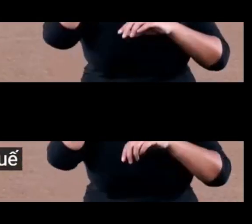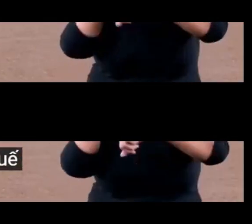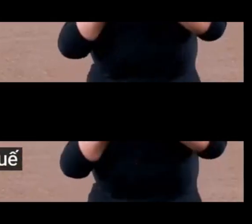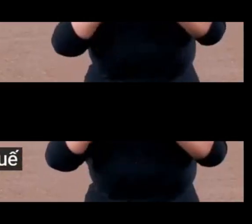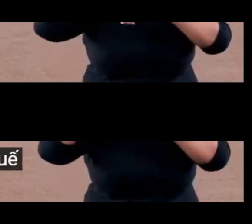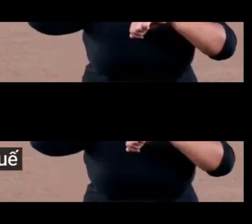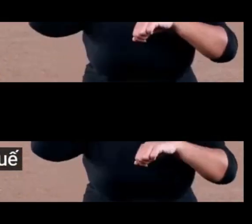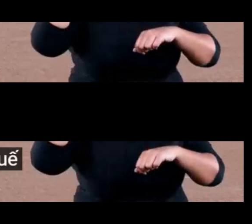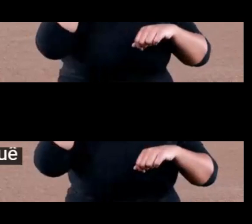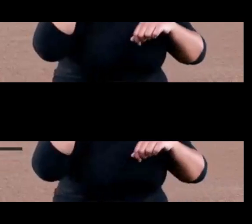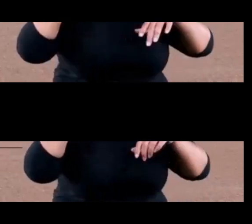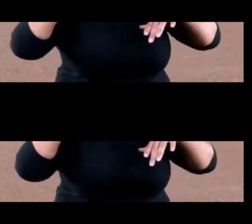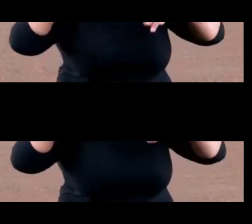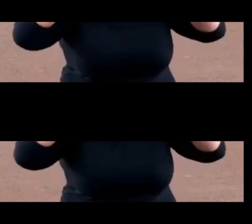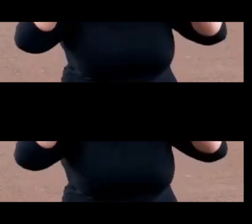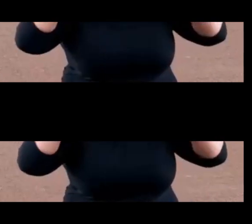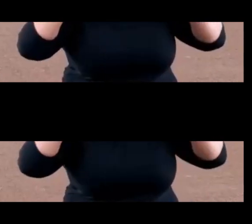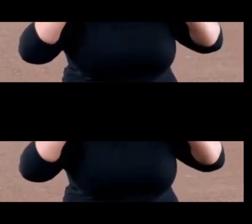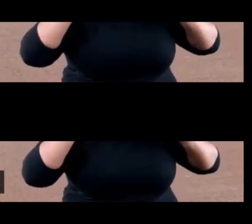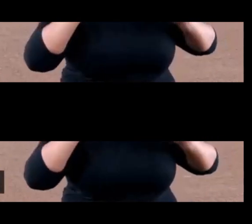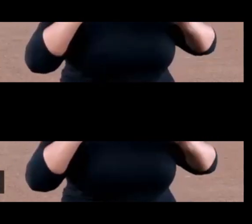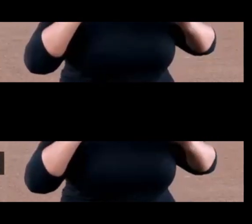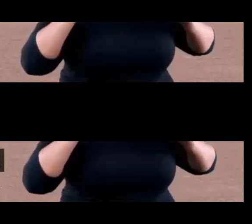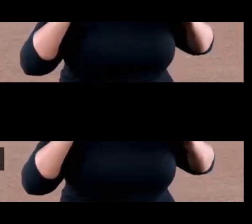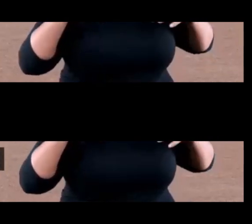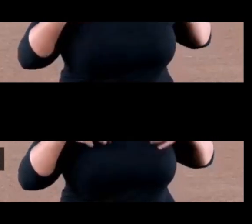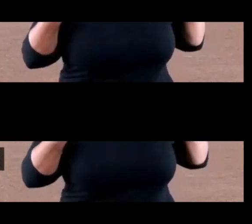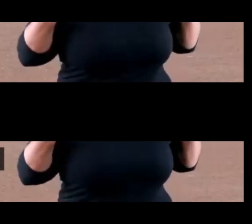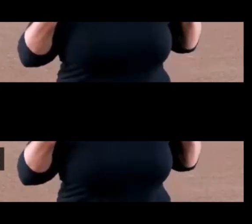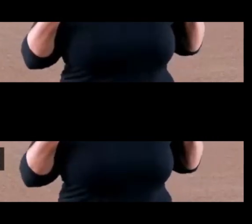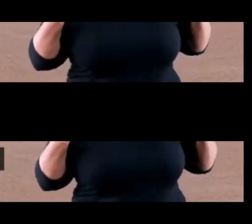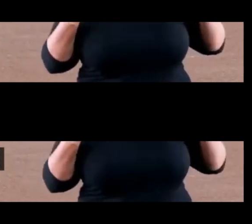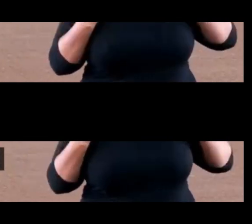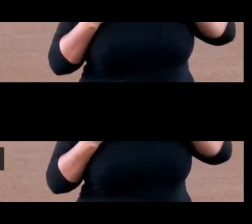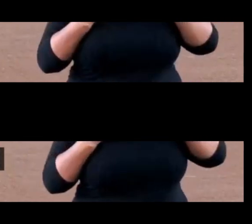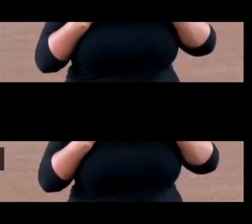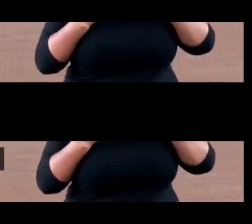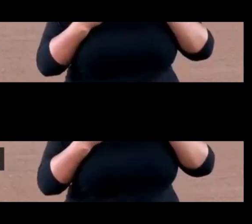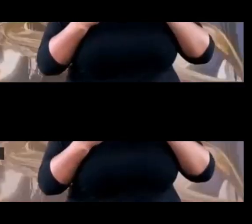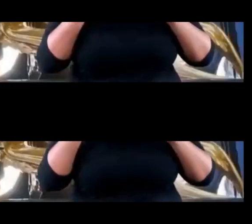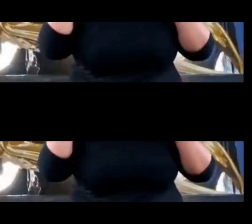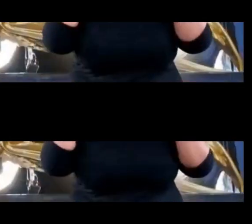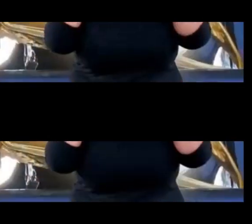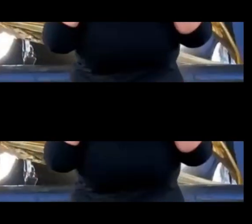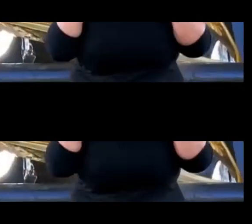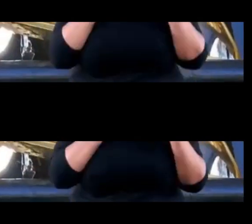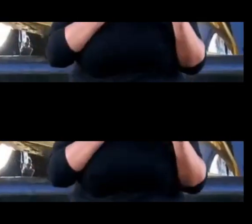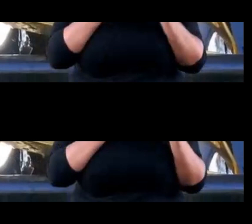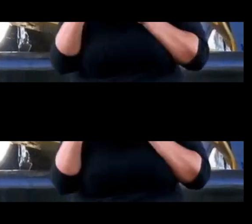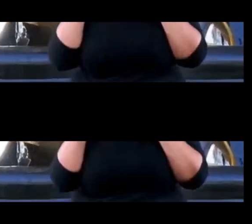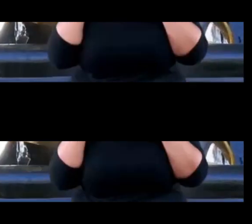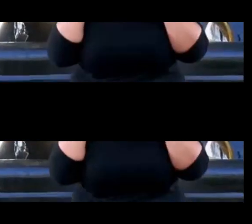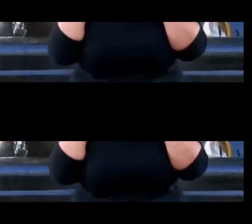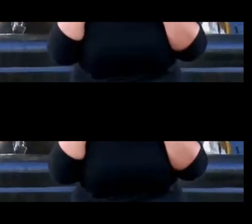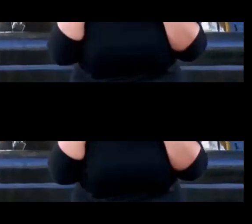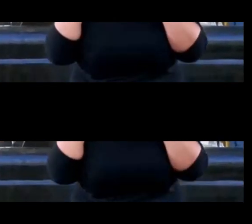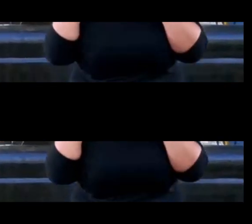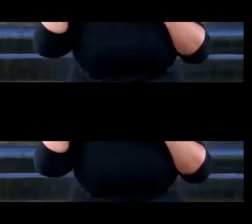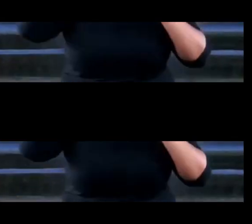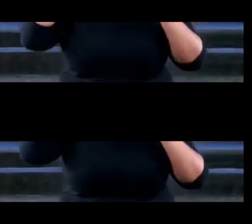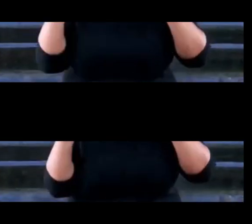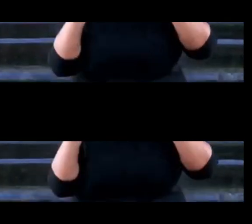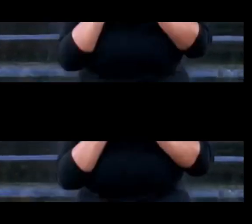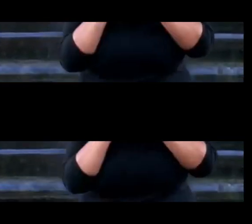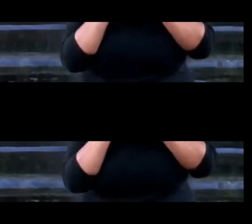government eventually finds out what you and your friends are doing, and they get mad. So now, they come up with a